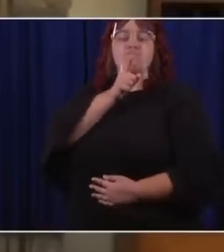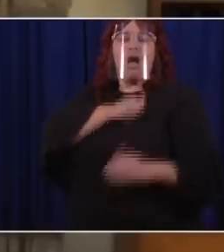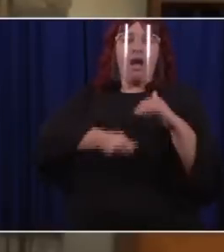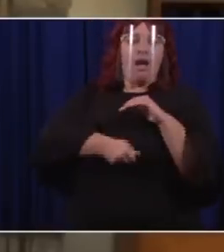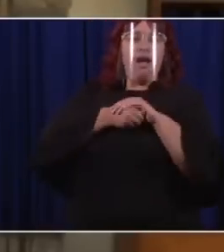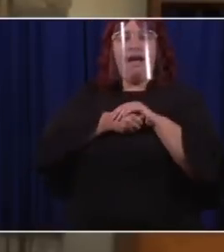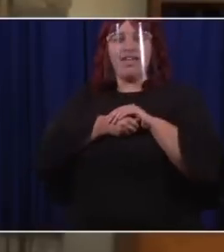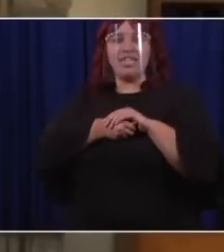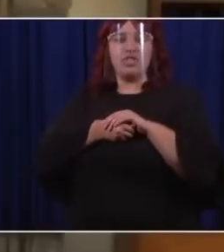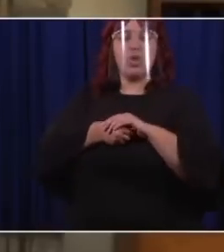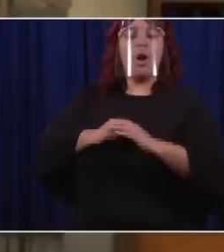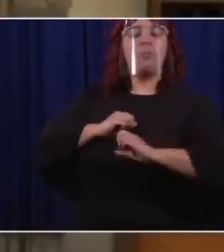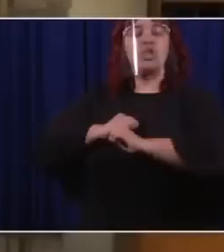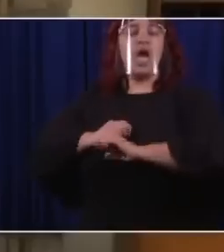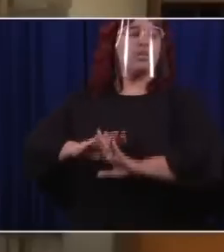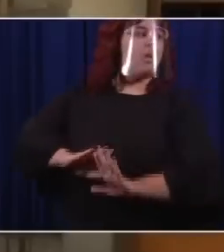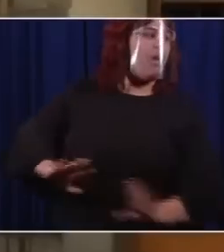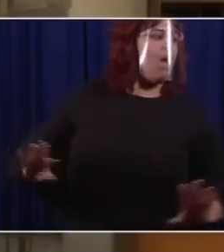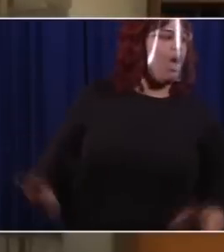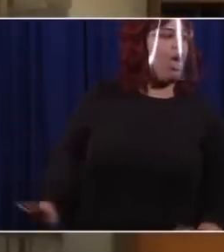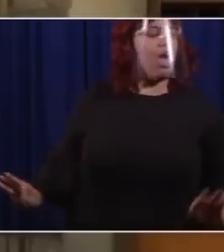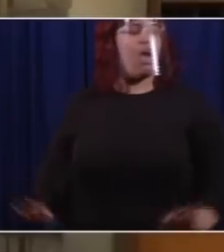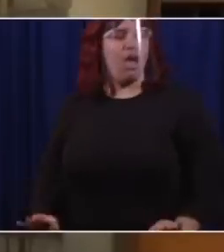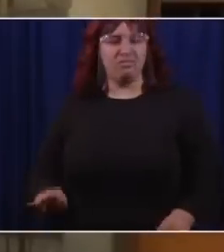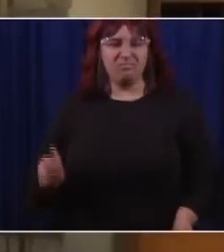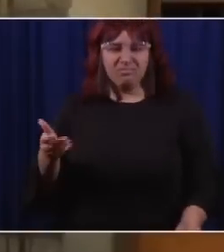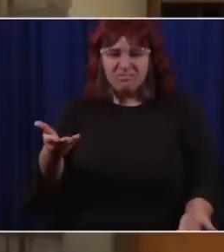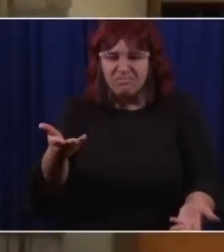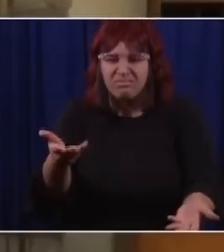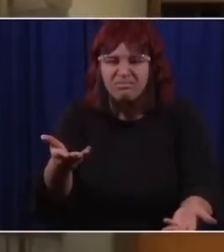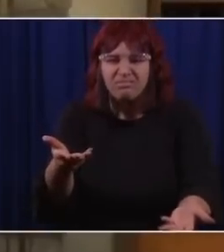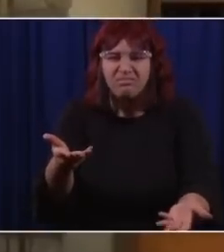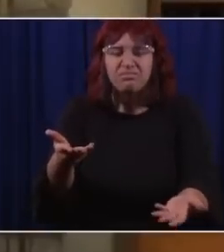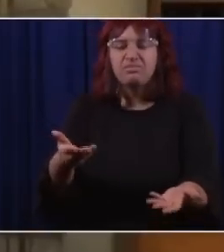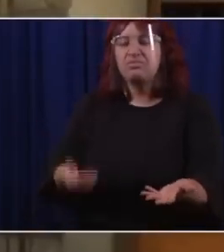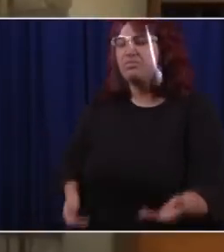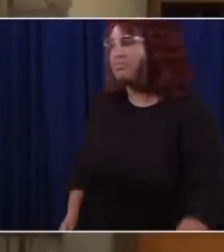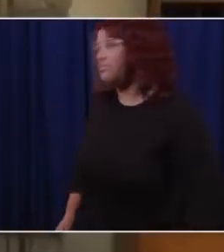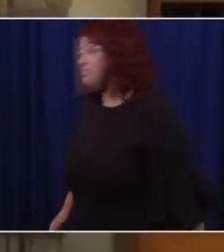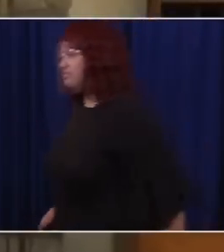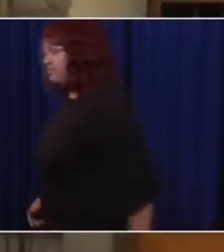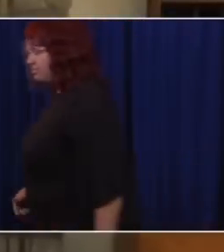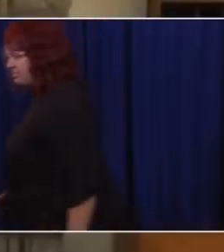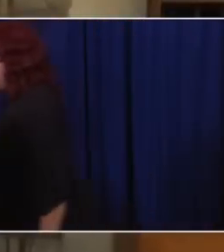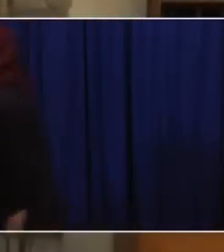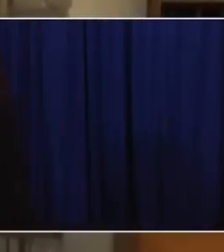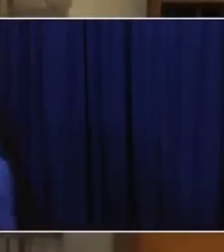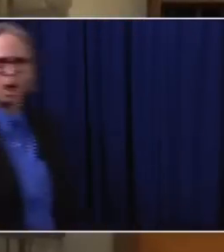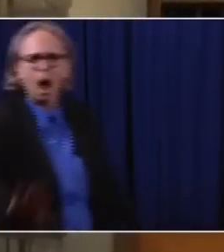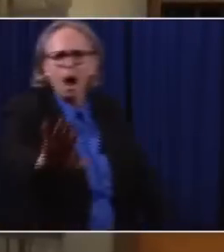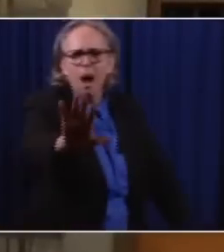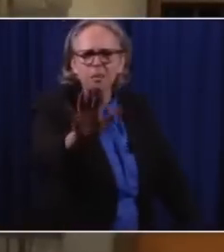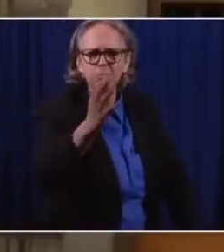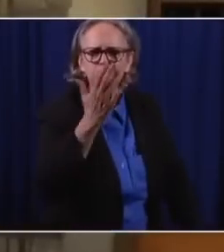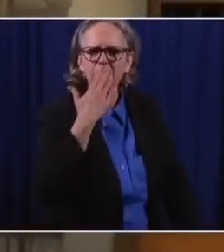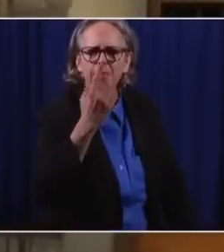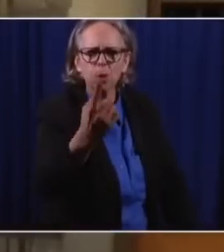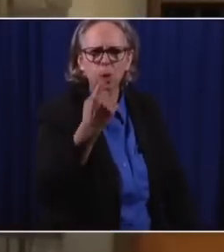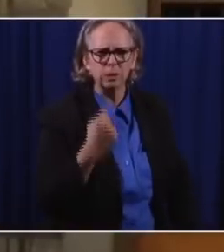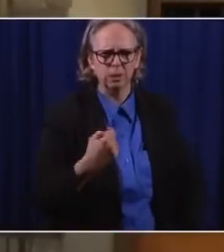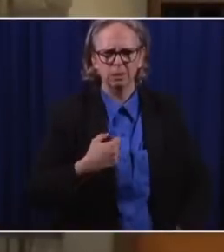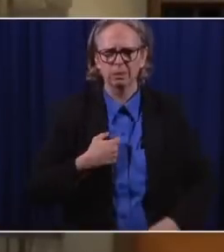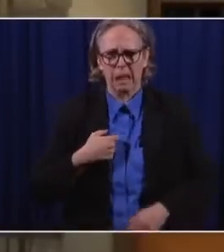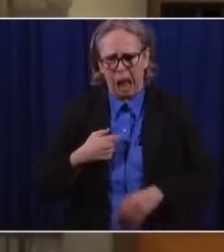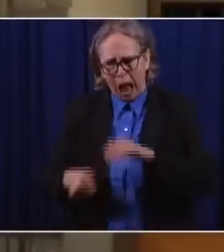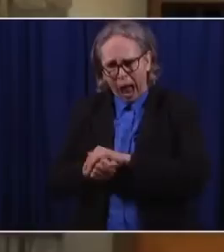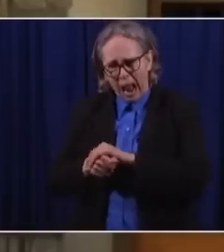or restaurant. Well, first of all, thank you for the question. The answer is no, I'm not. I think people should know by now. I